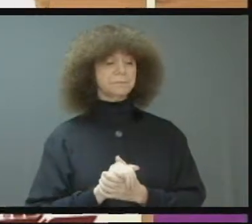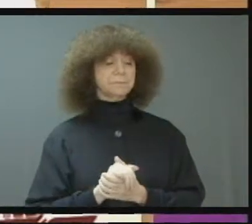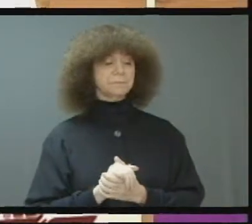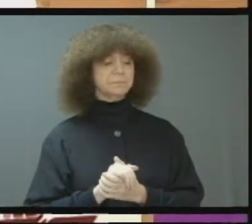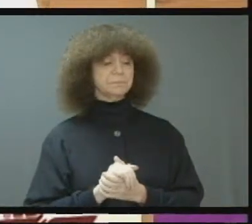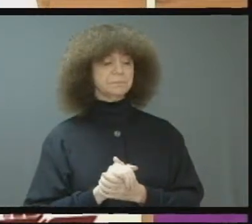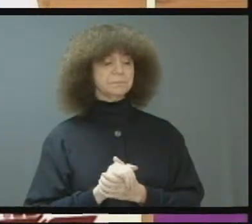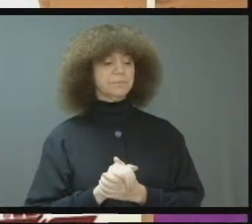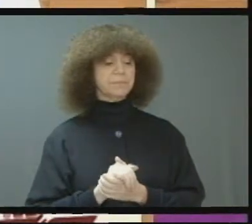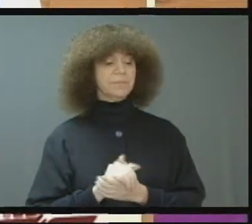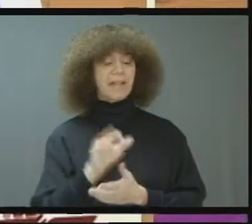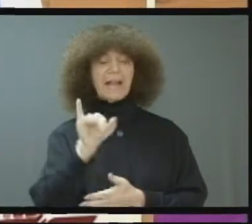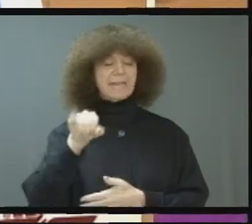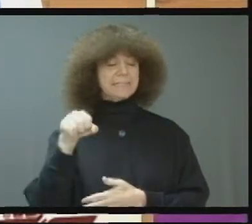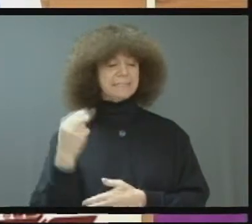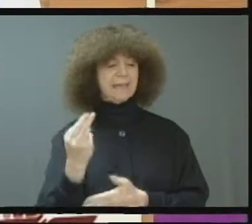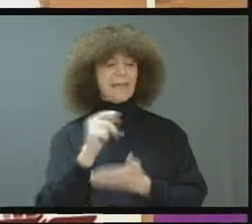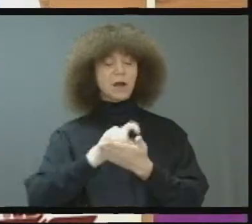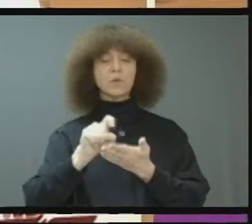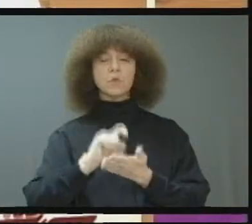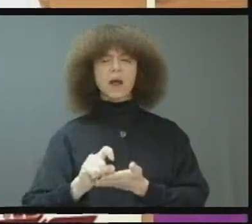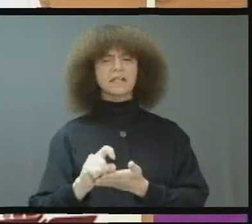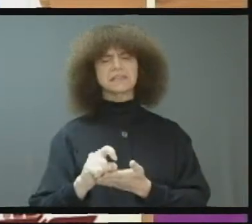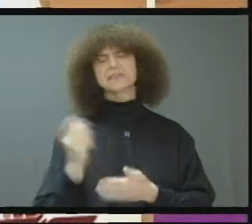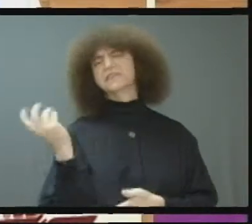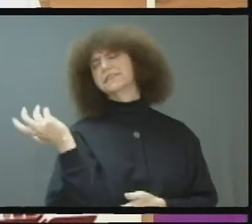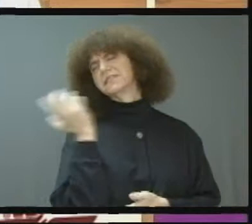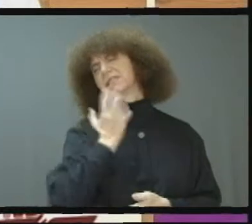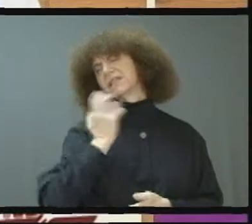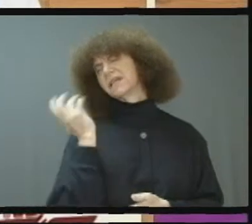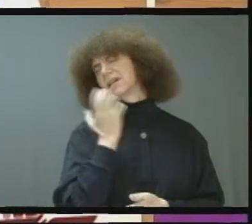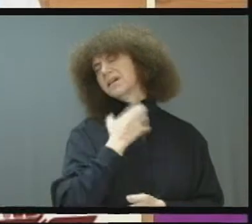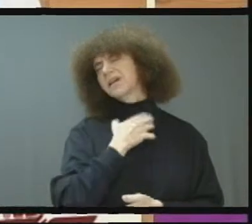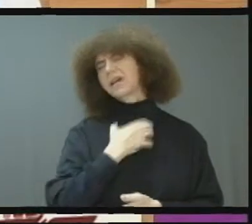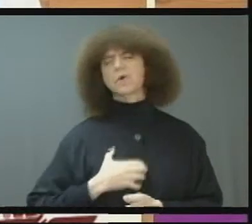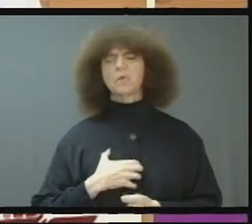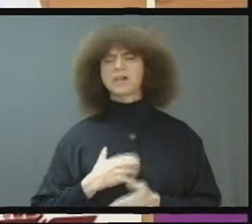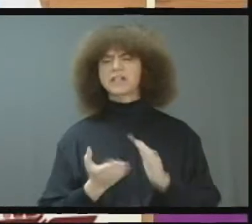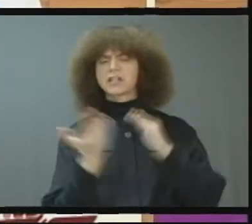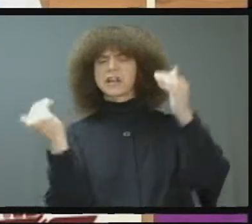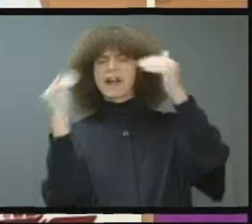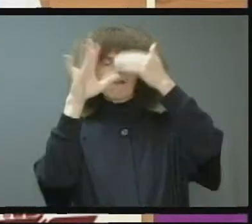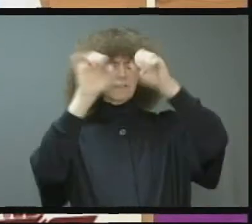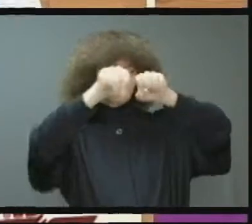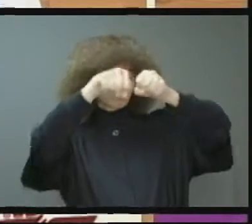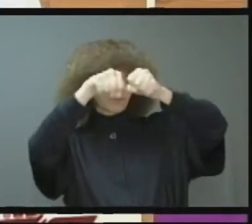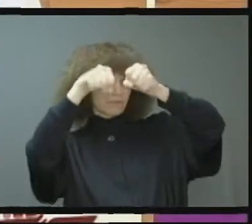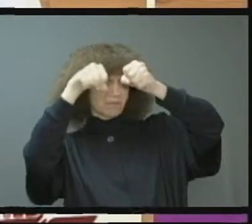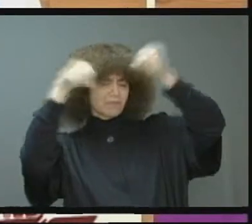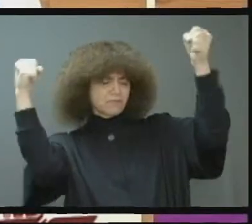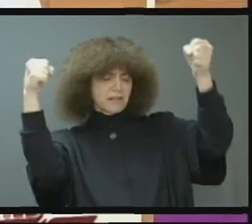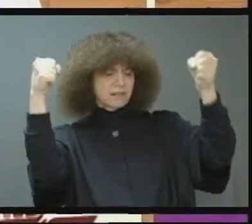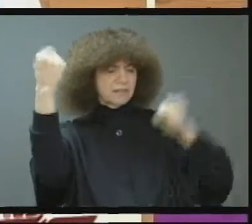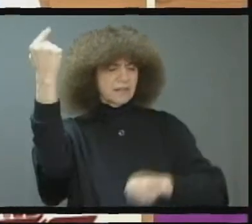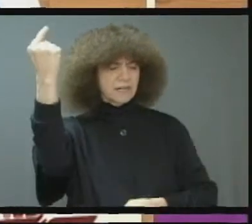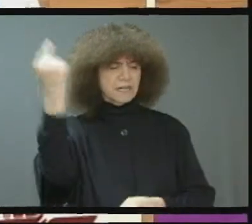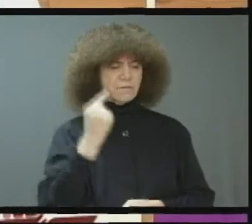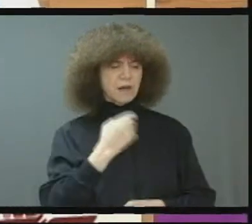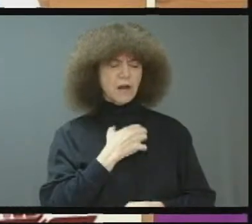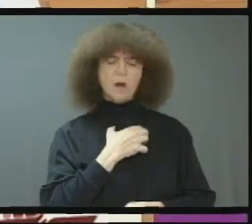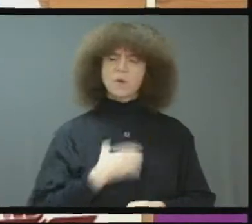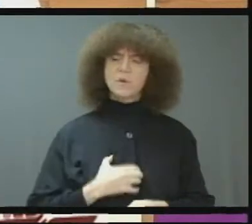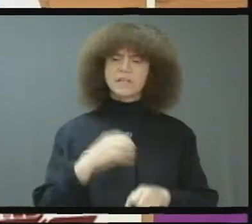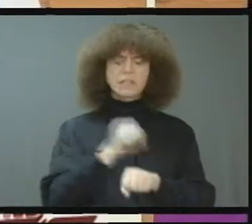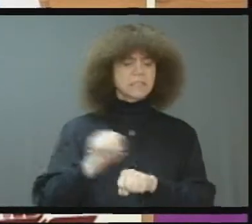The prophet Isaiah writes, "Oh, that you would rend the heavens and come down, that